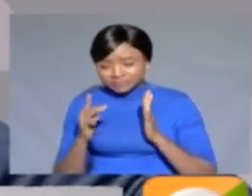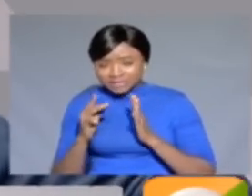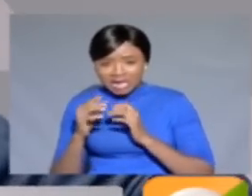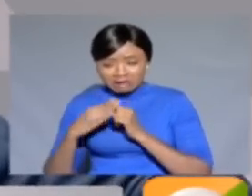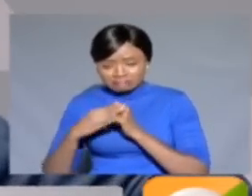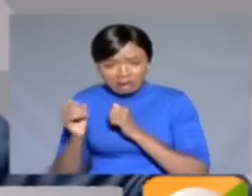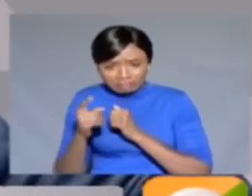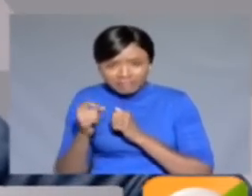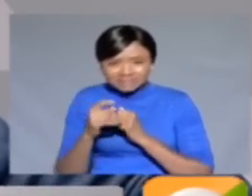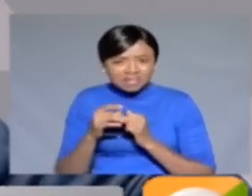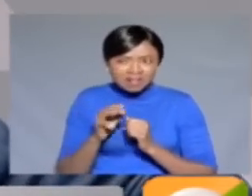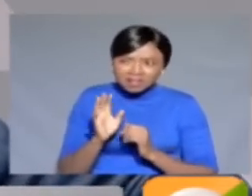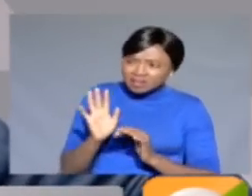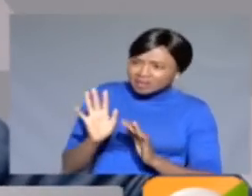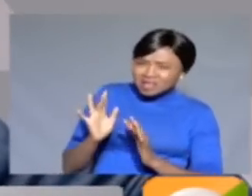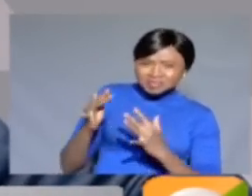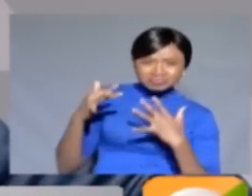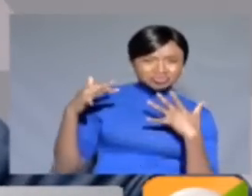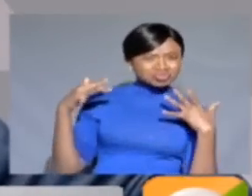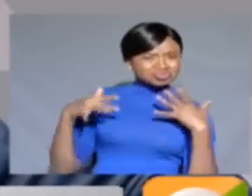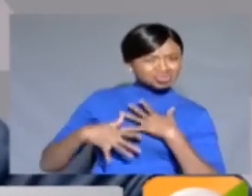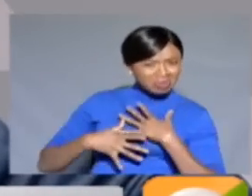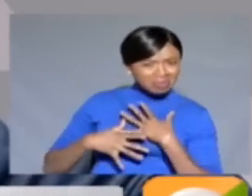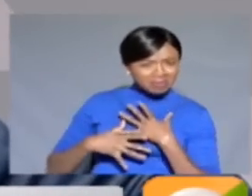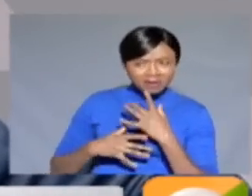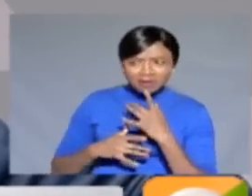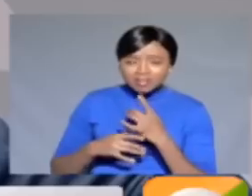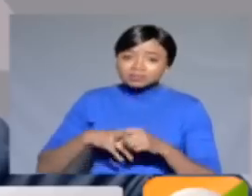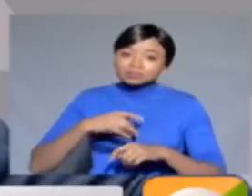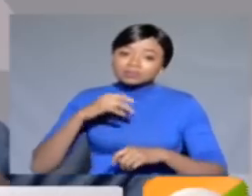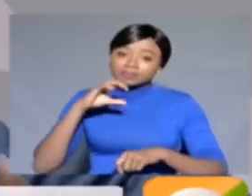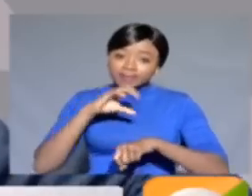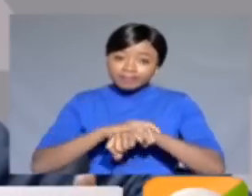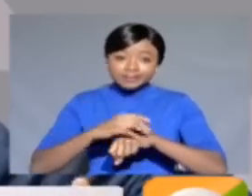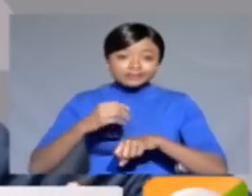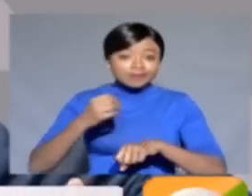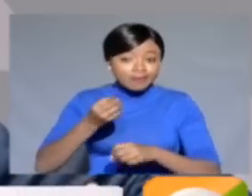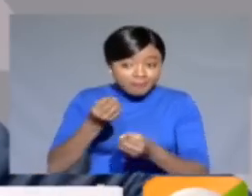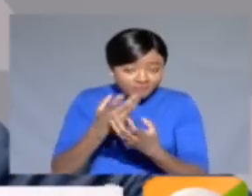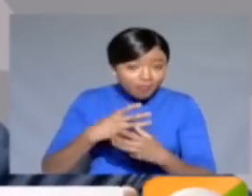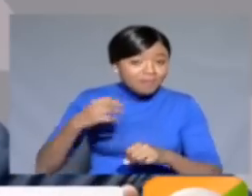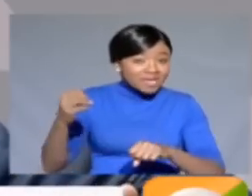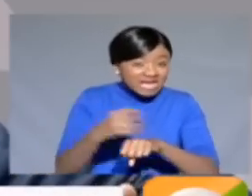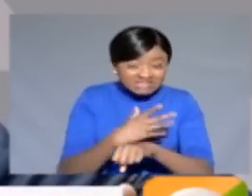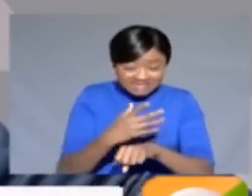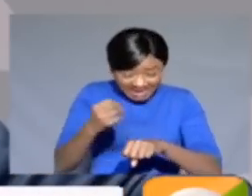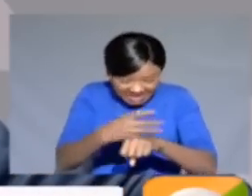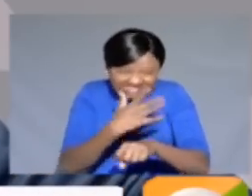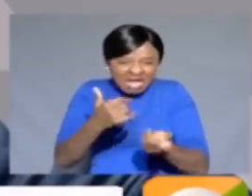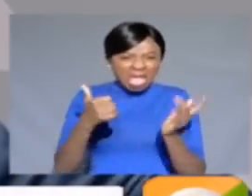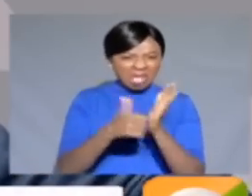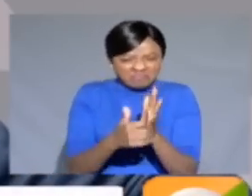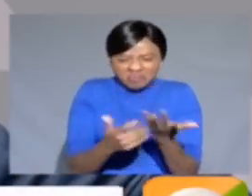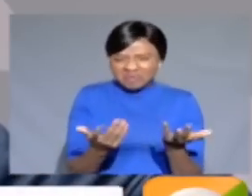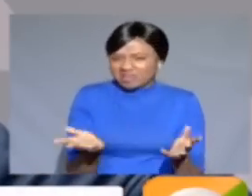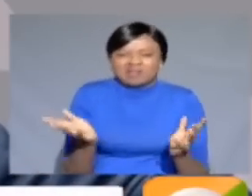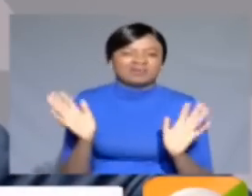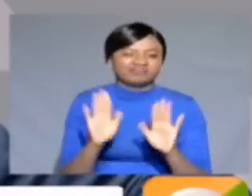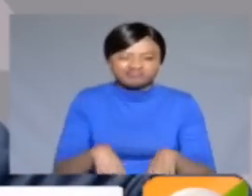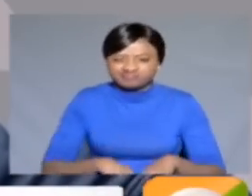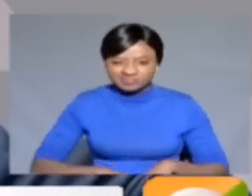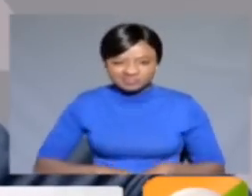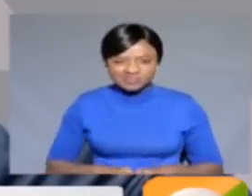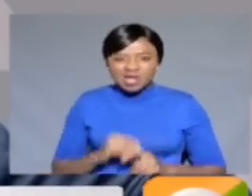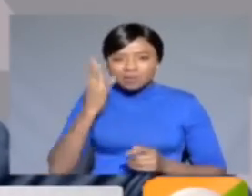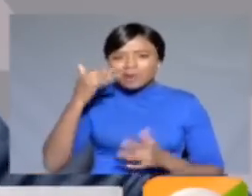And you know, that was the biggest shock. So being diagnosed with cancer, for me, actually, wasn't such a big deal. A lot of people seem to think that